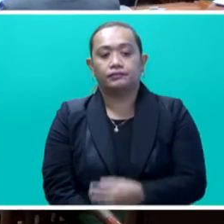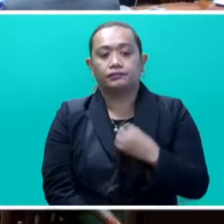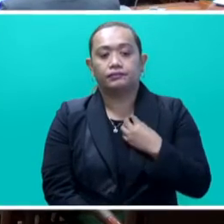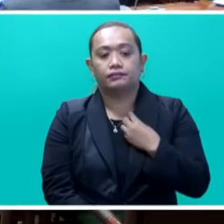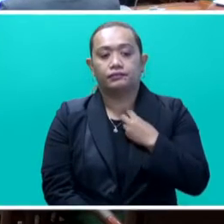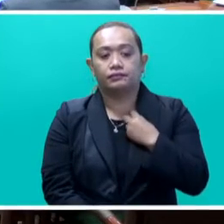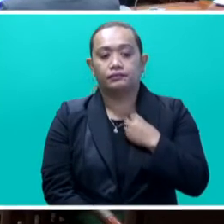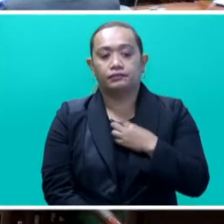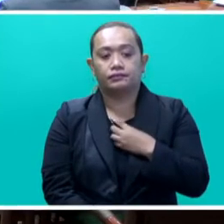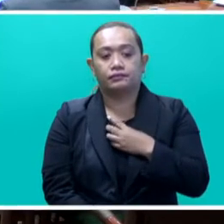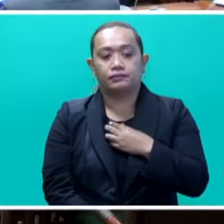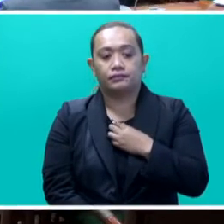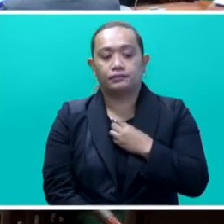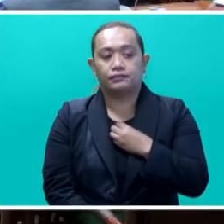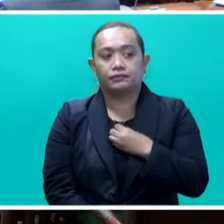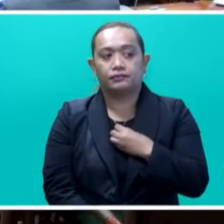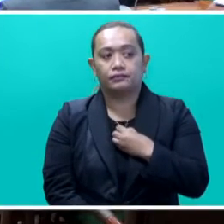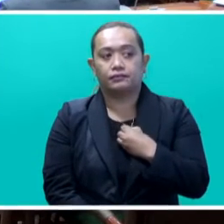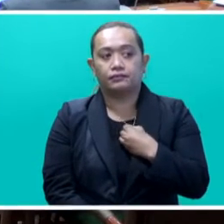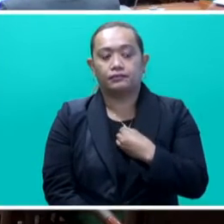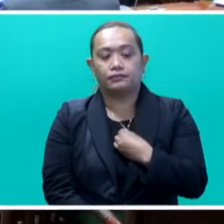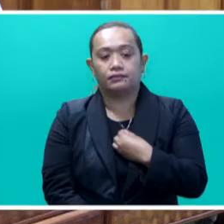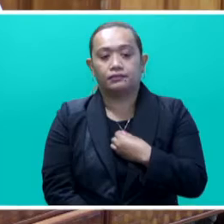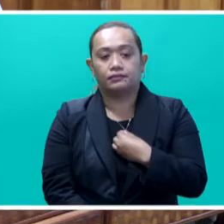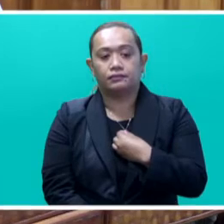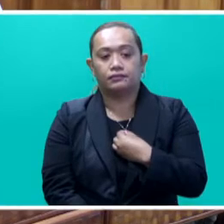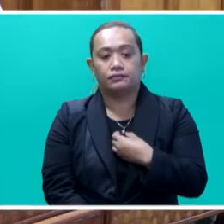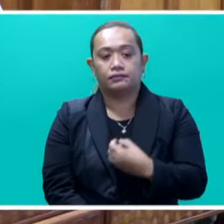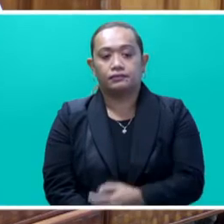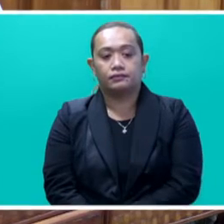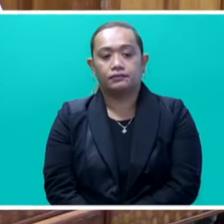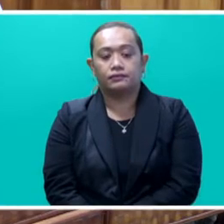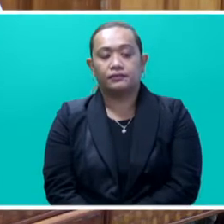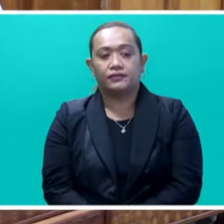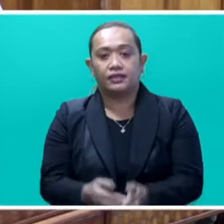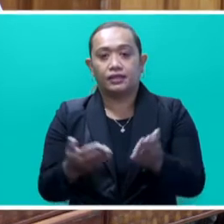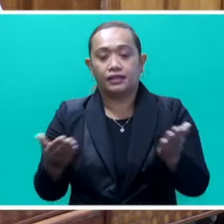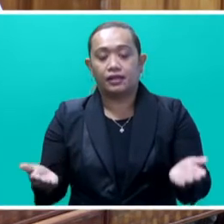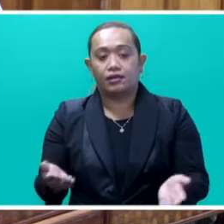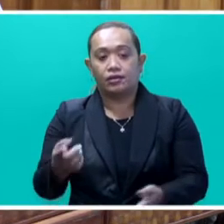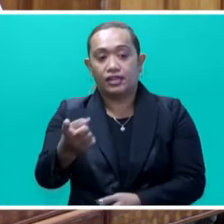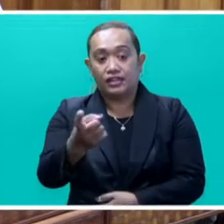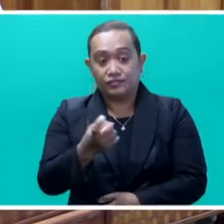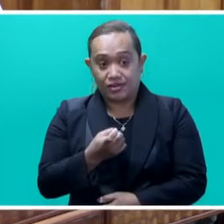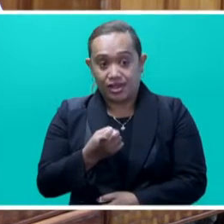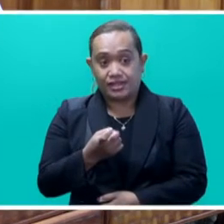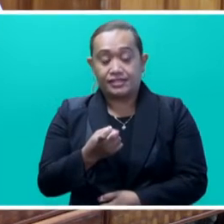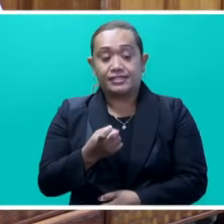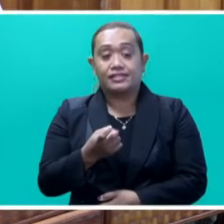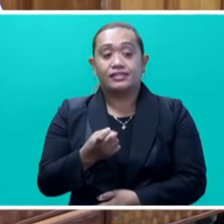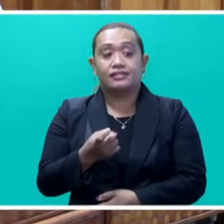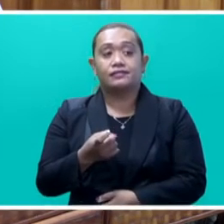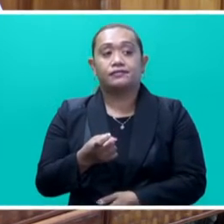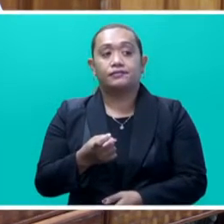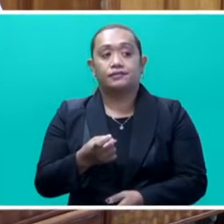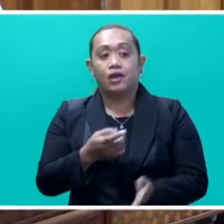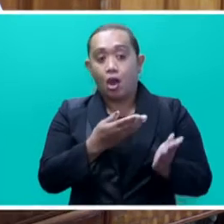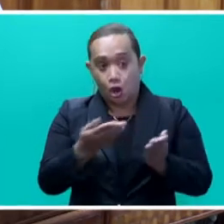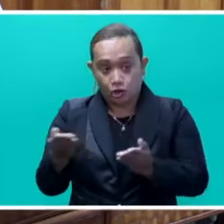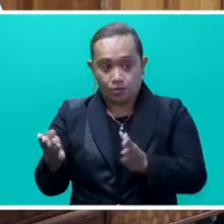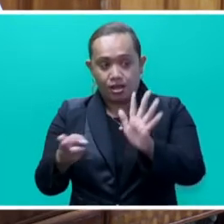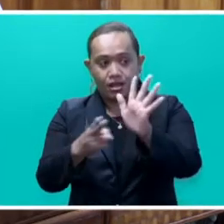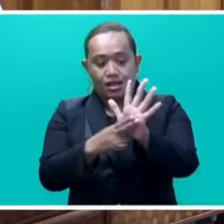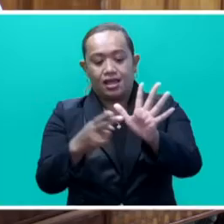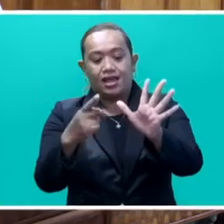Honourable Members, I now invite the Honourable Sachida Nand to deliver